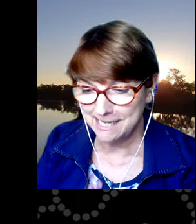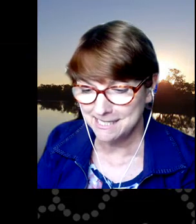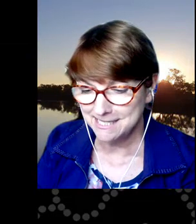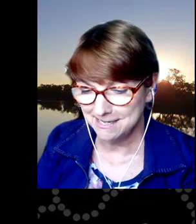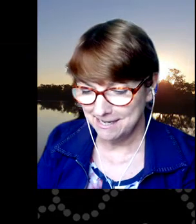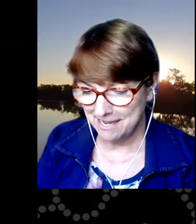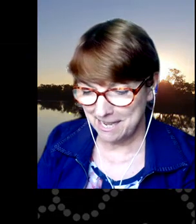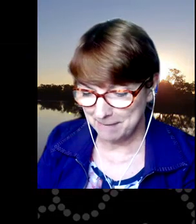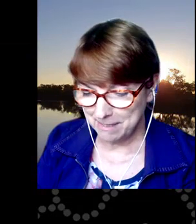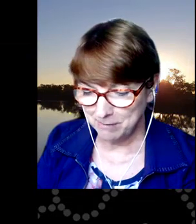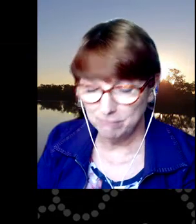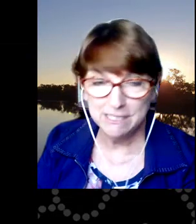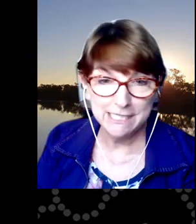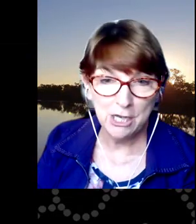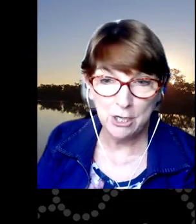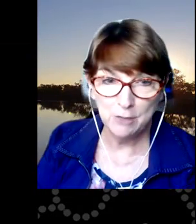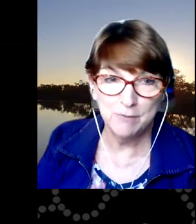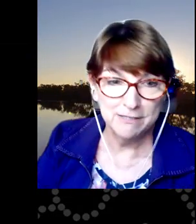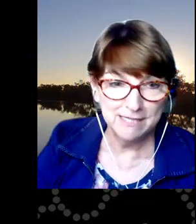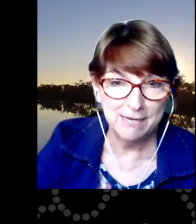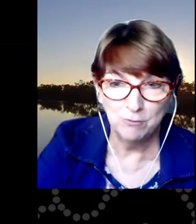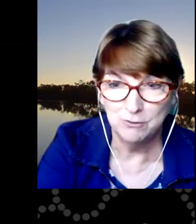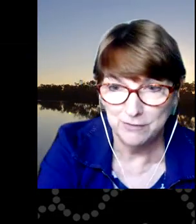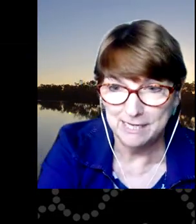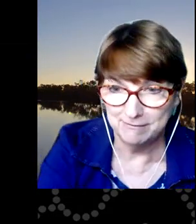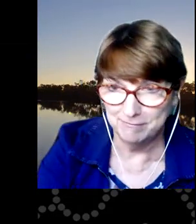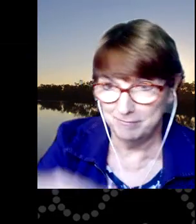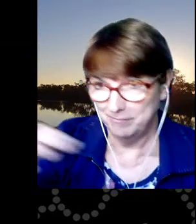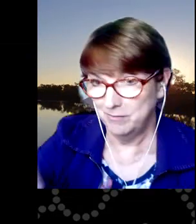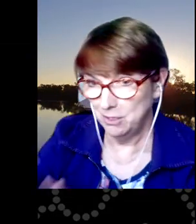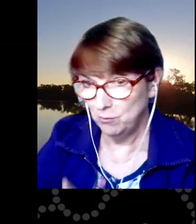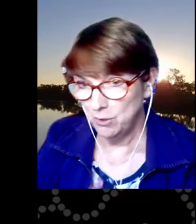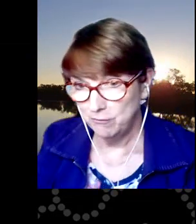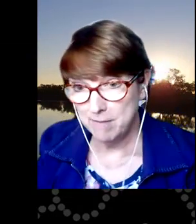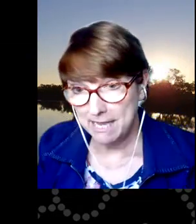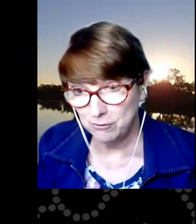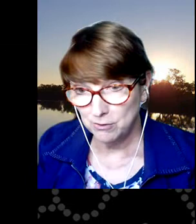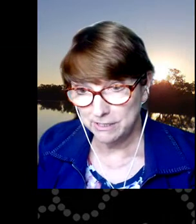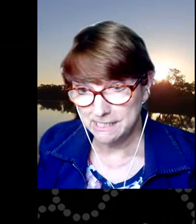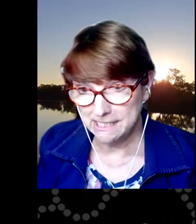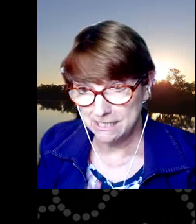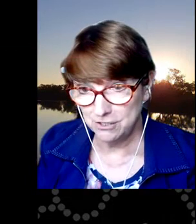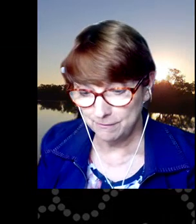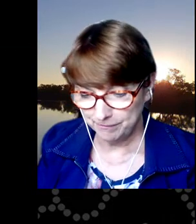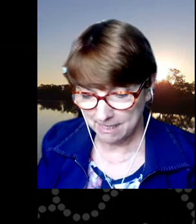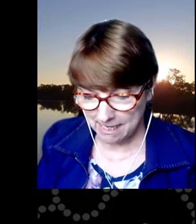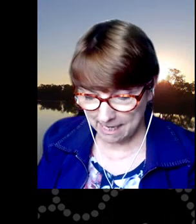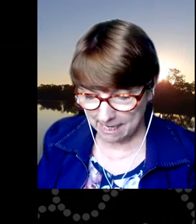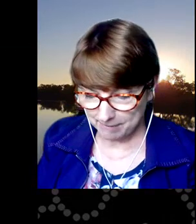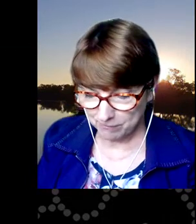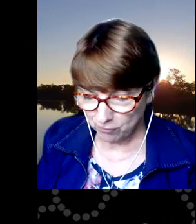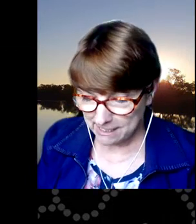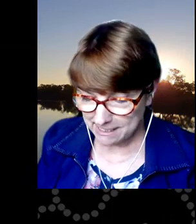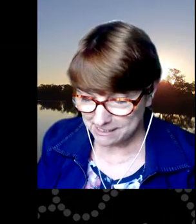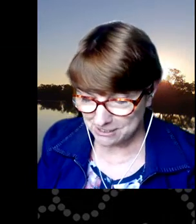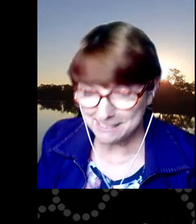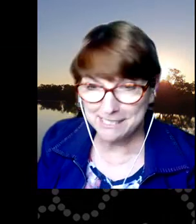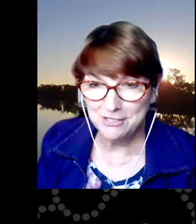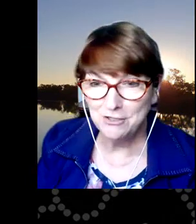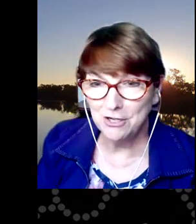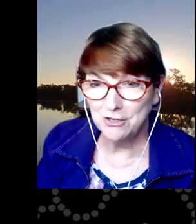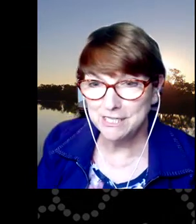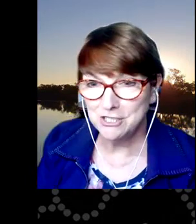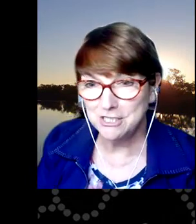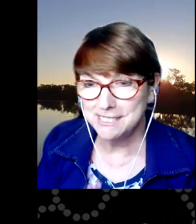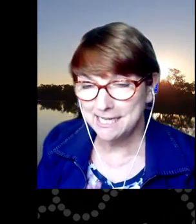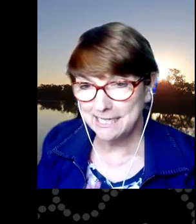in Cairns, and we really hope that word of mouth will continue. Roianne's just